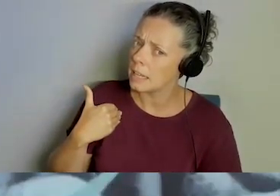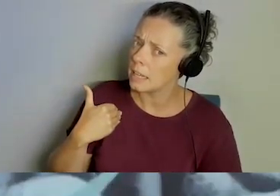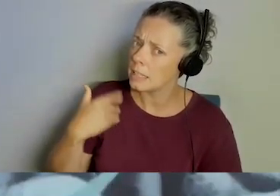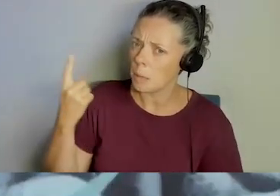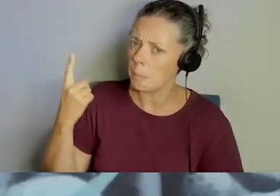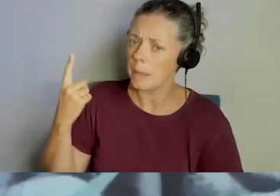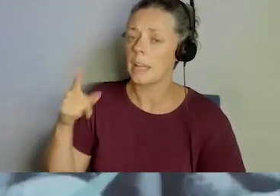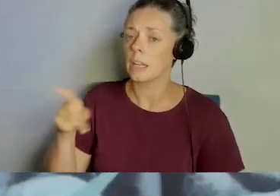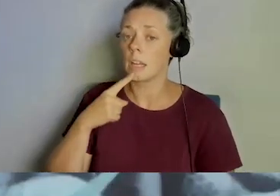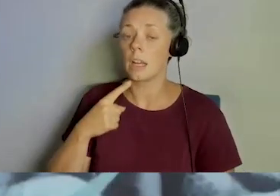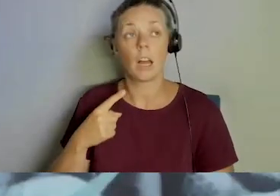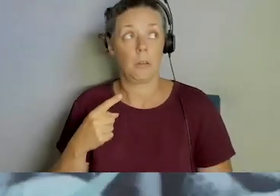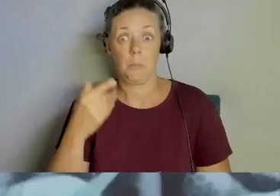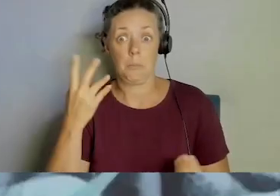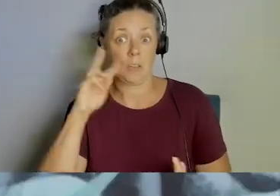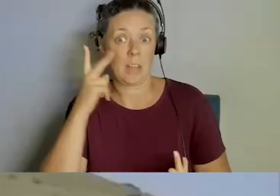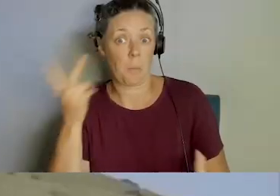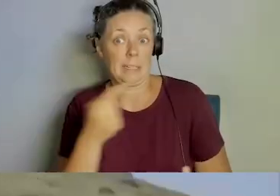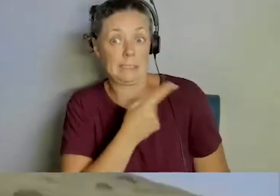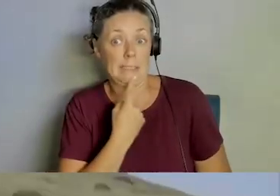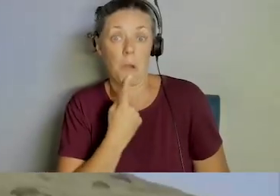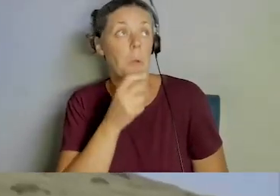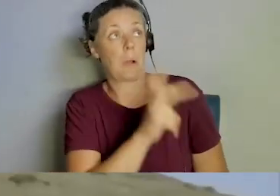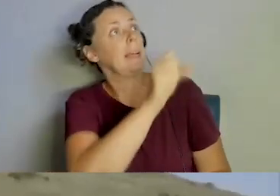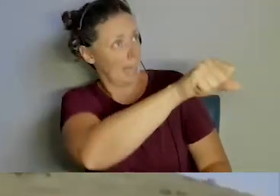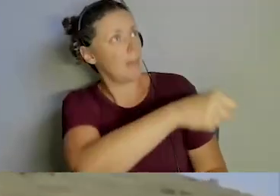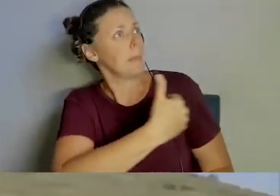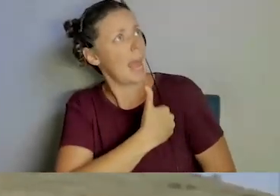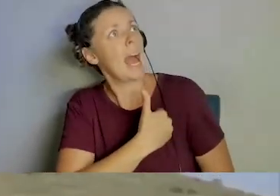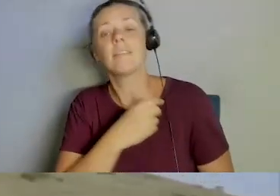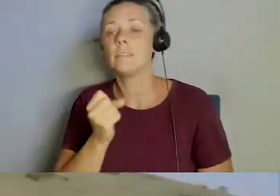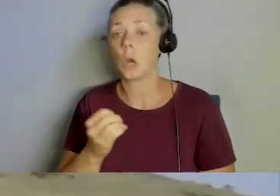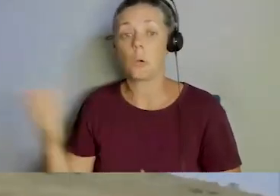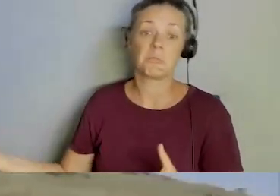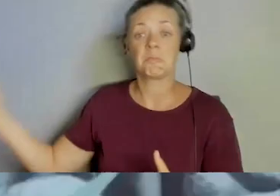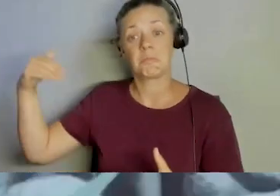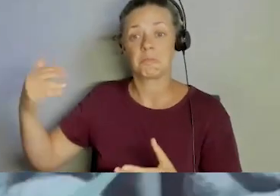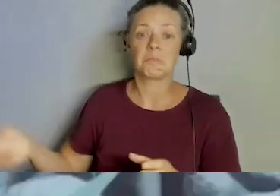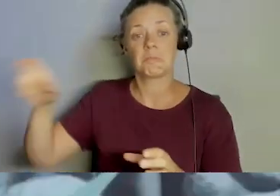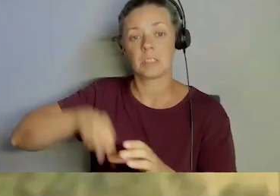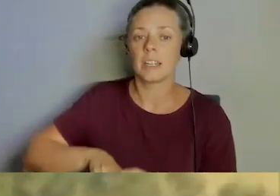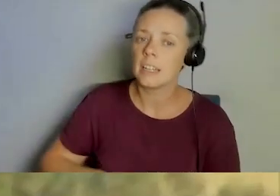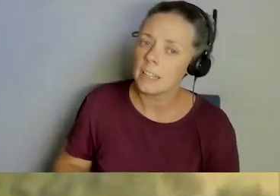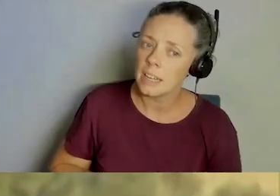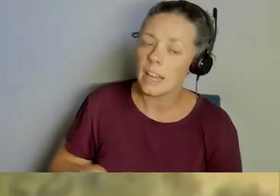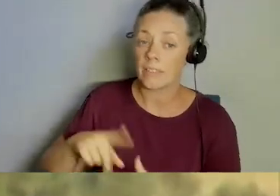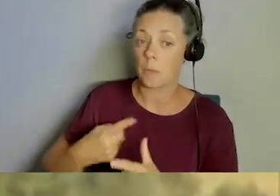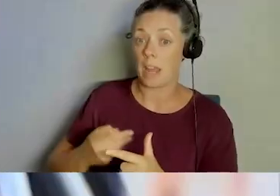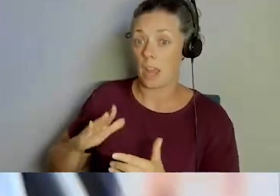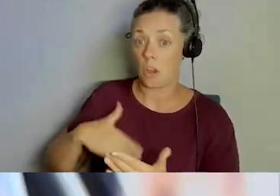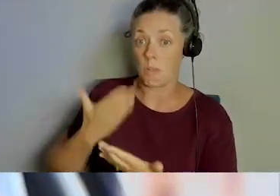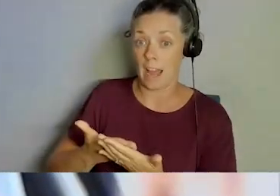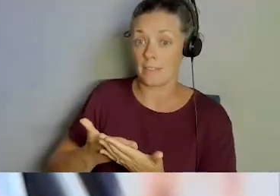do. She just said yes, and he was like, okay, come on. And on the last checkpoint, because when we got to it, the